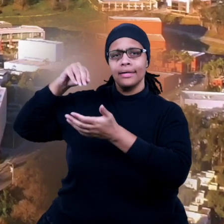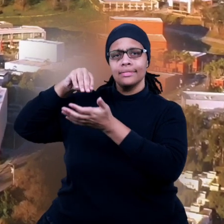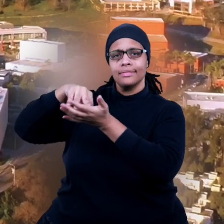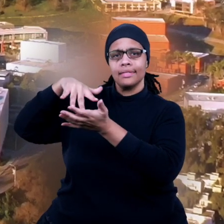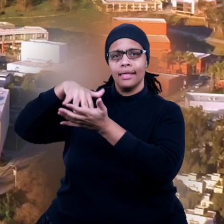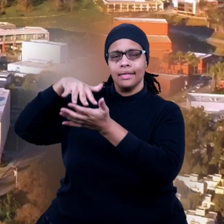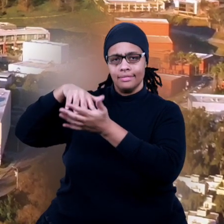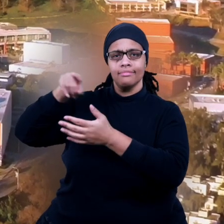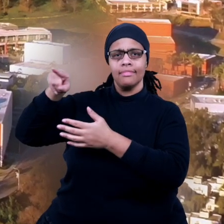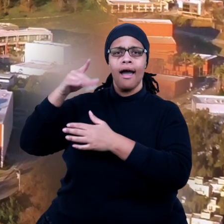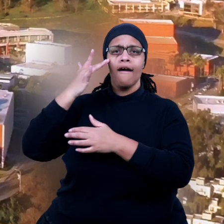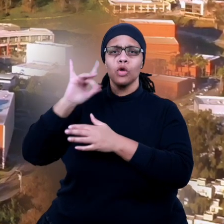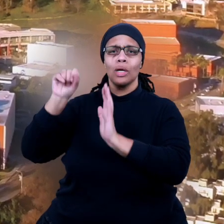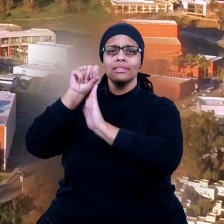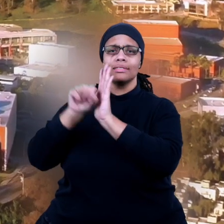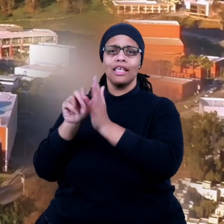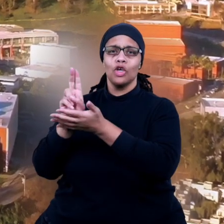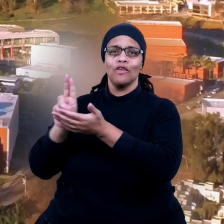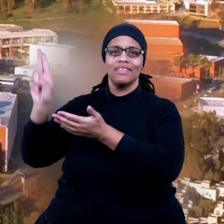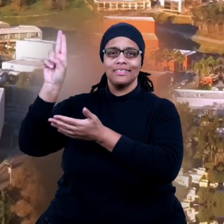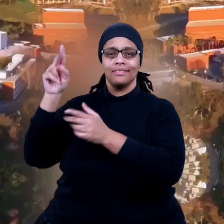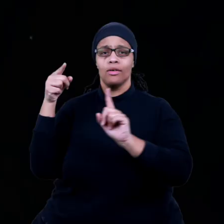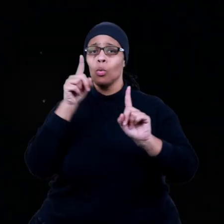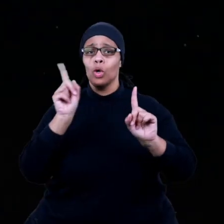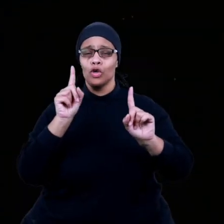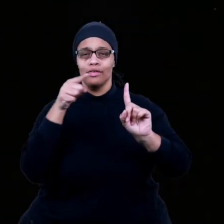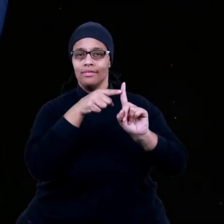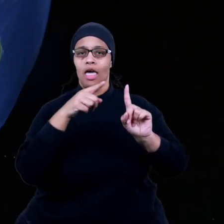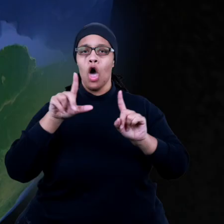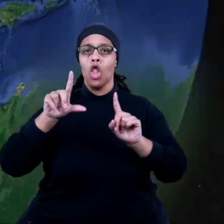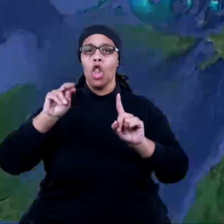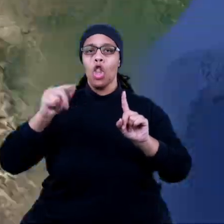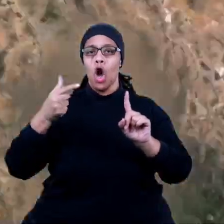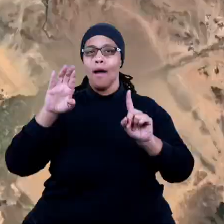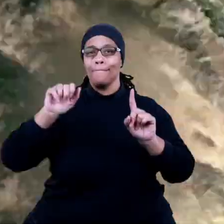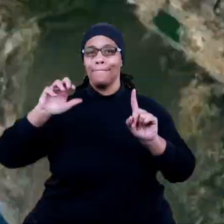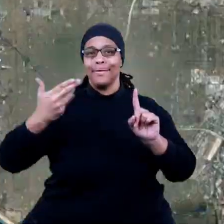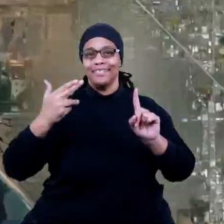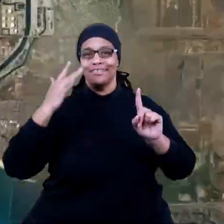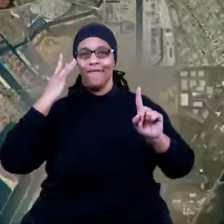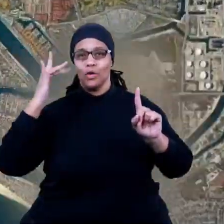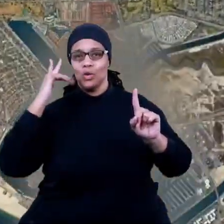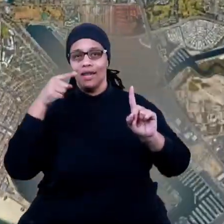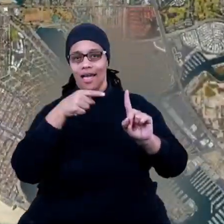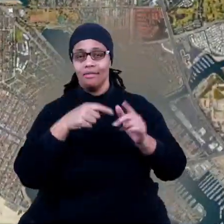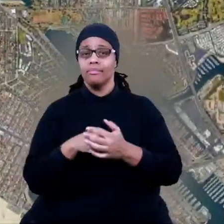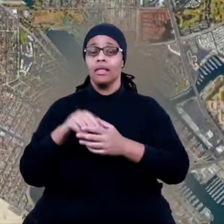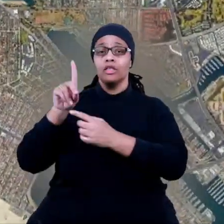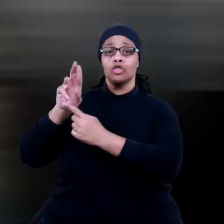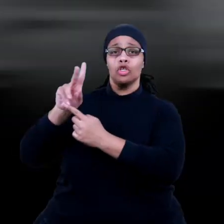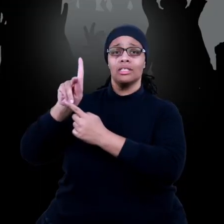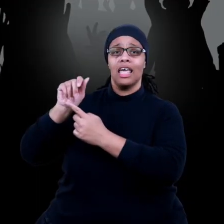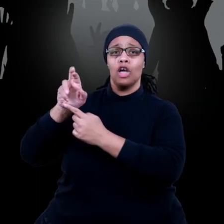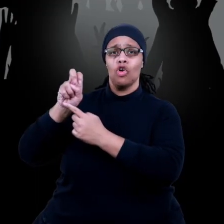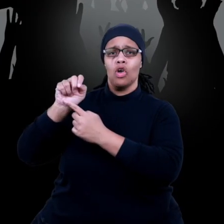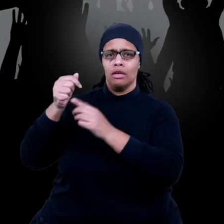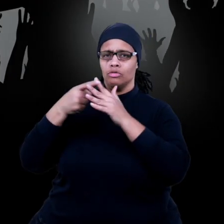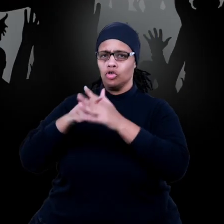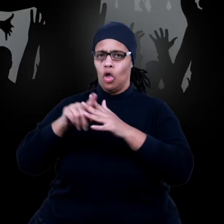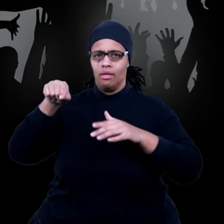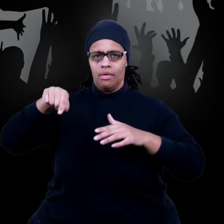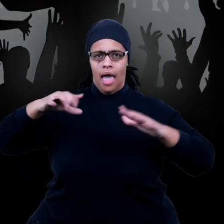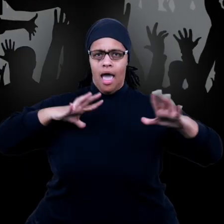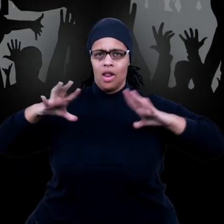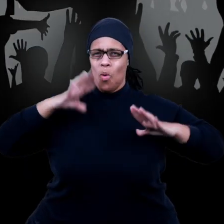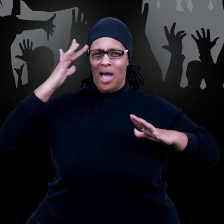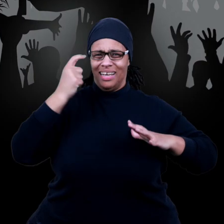chairman of Black Studies at California State University in Long Beach, California. Dr. Karenga started